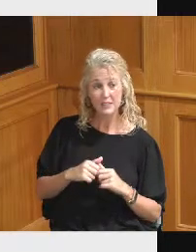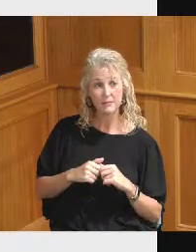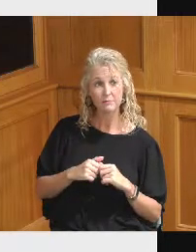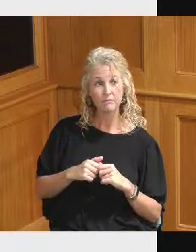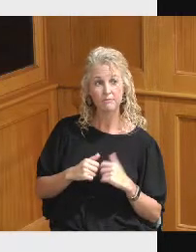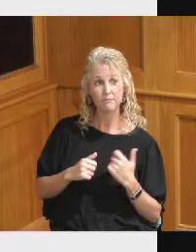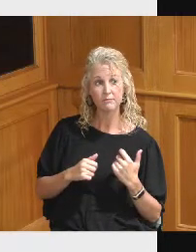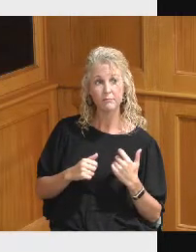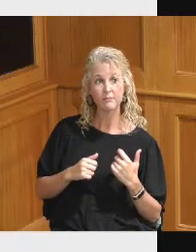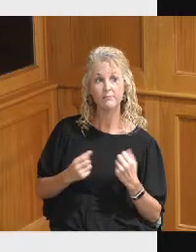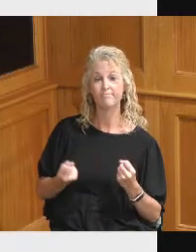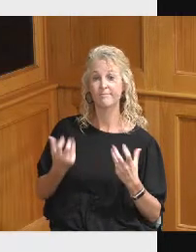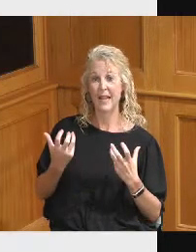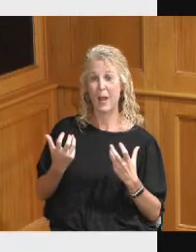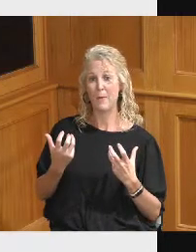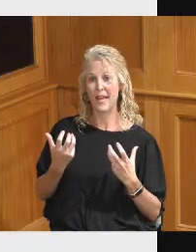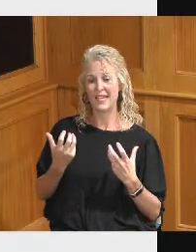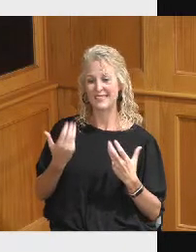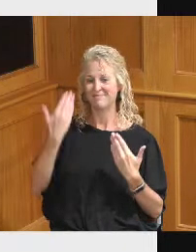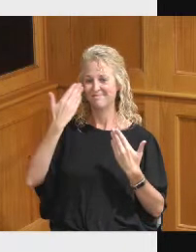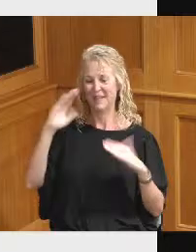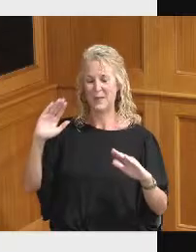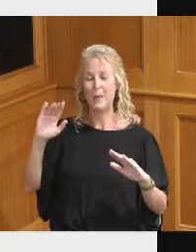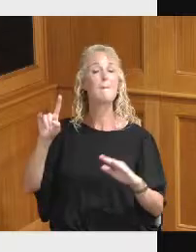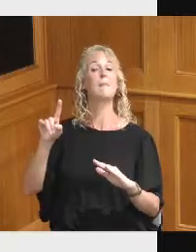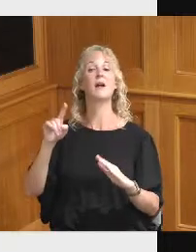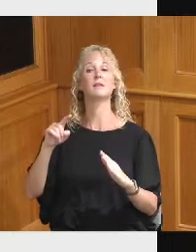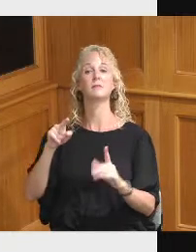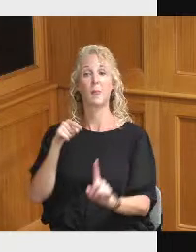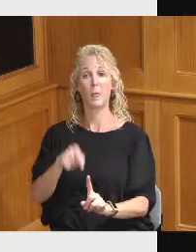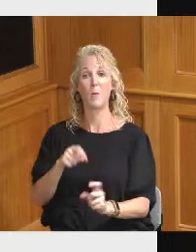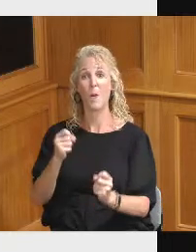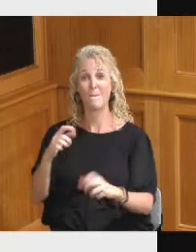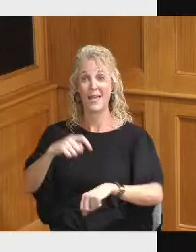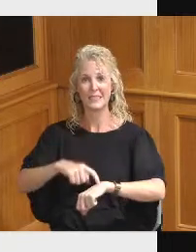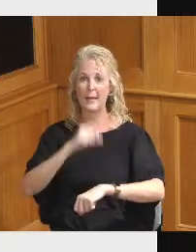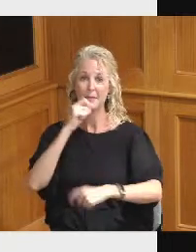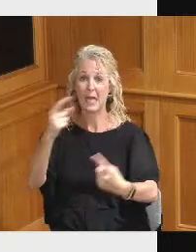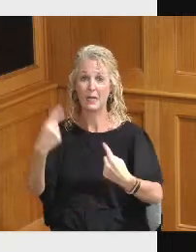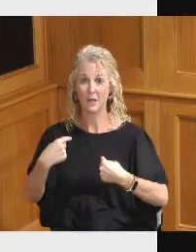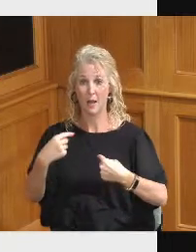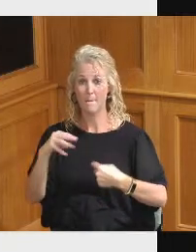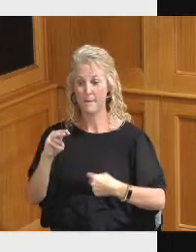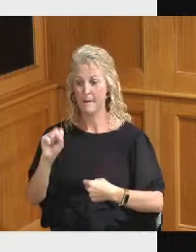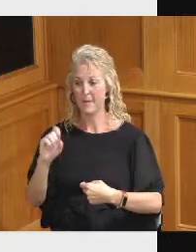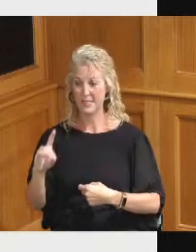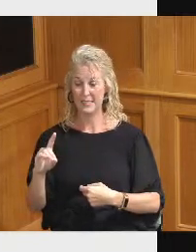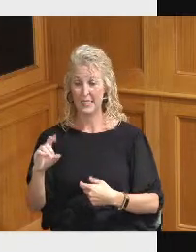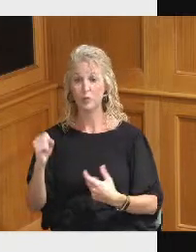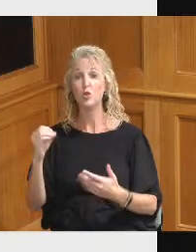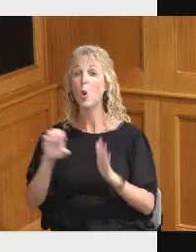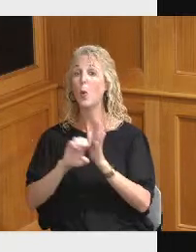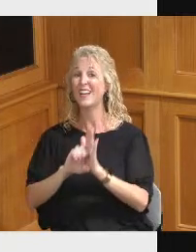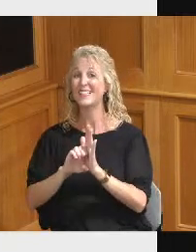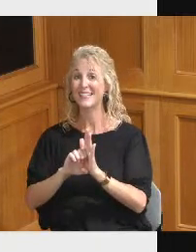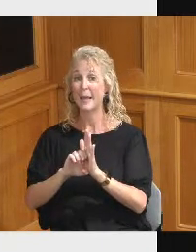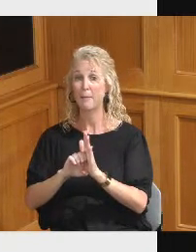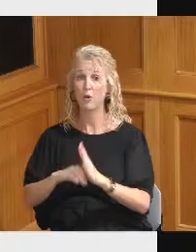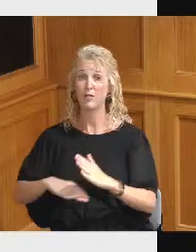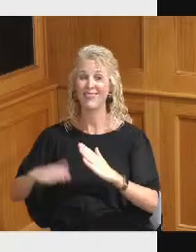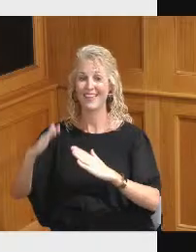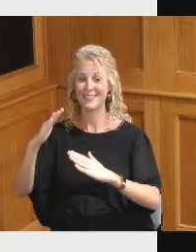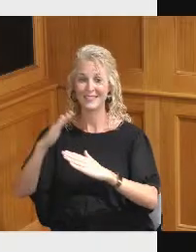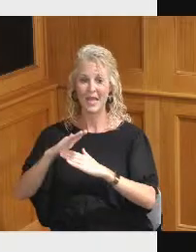I can't tell you exactly how many cases it's not, but I'll just tell you in lots of cases it's not. So, for example, the top 12 properties that are on